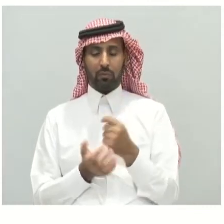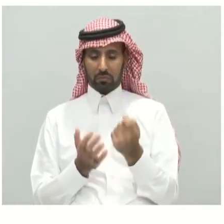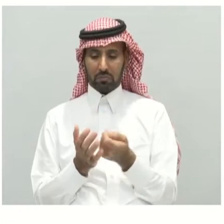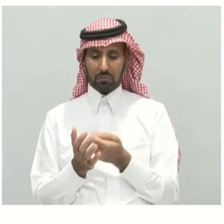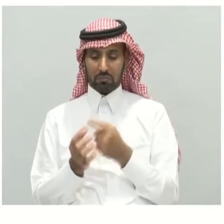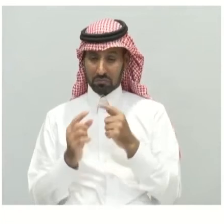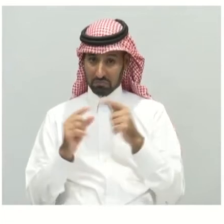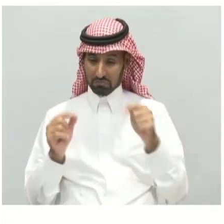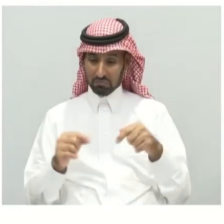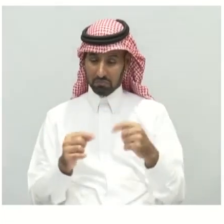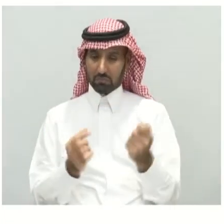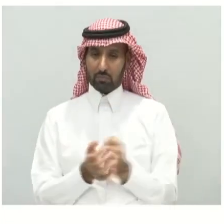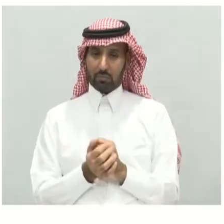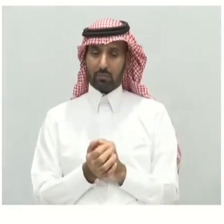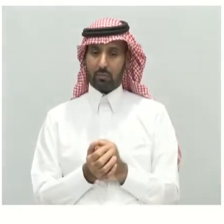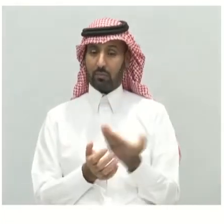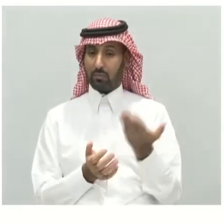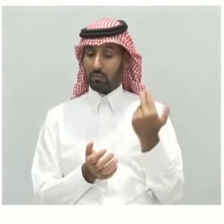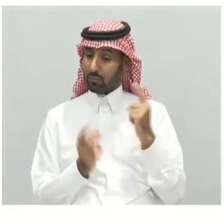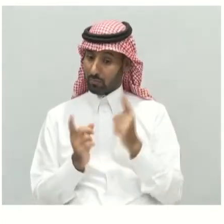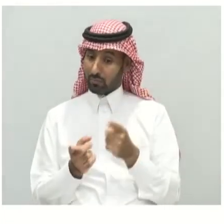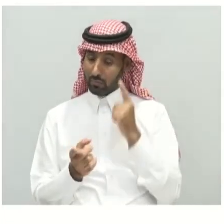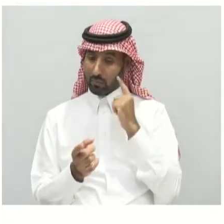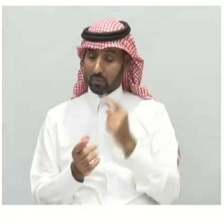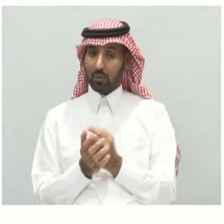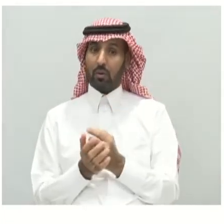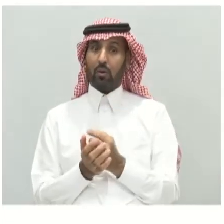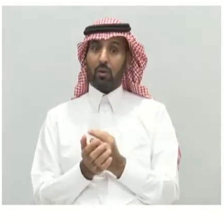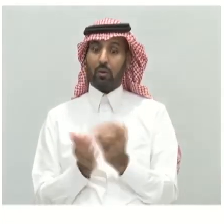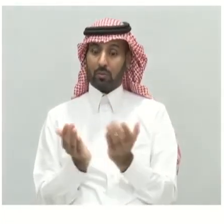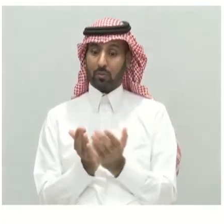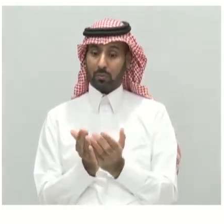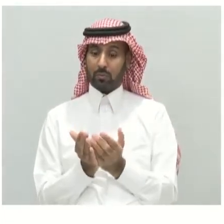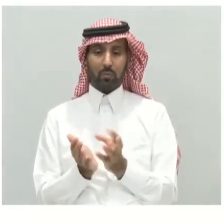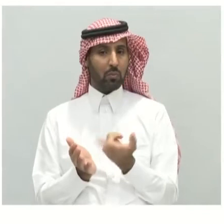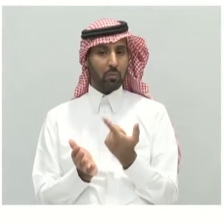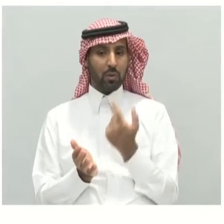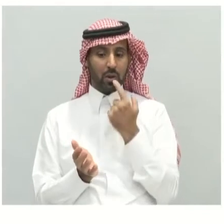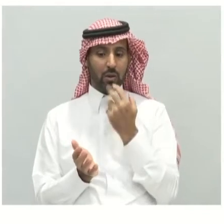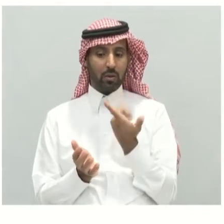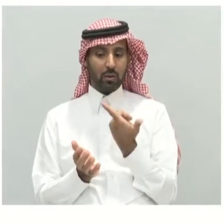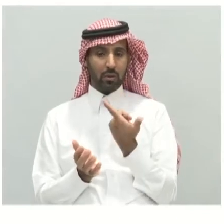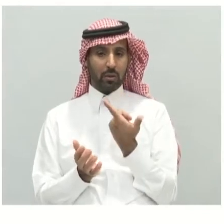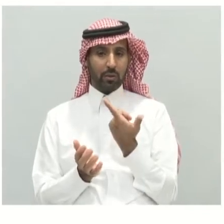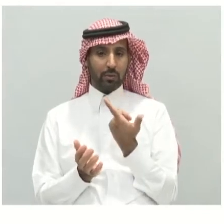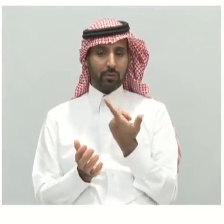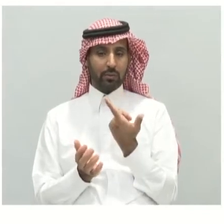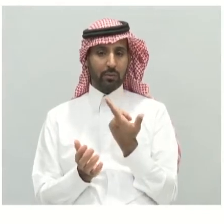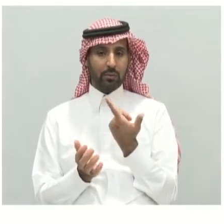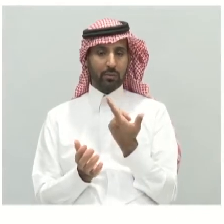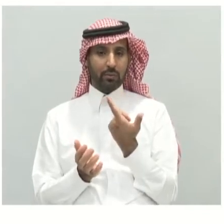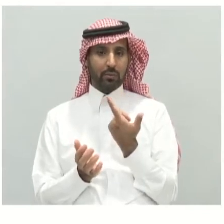paragraph. Go to school at the age of. When did you go to school? Your age. Were you